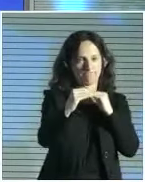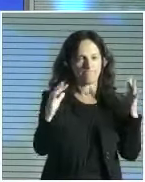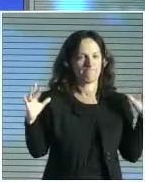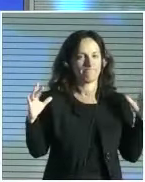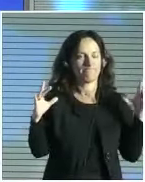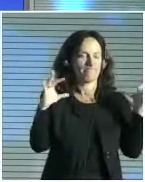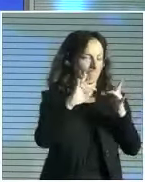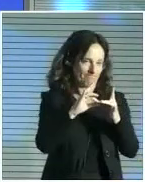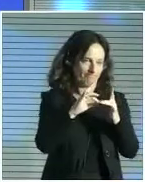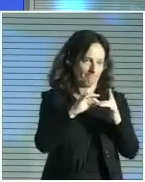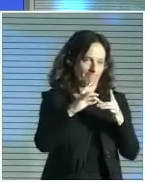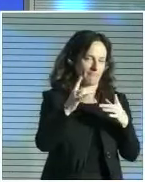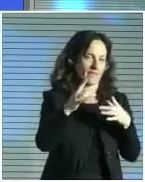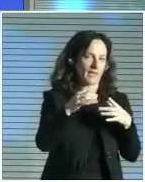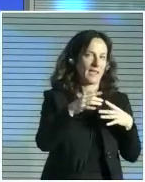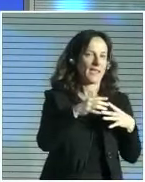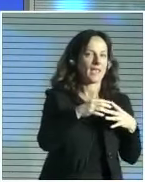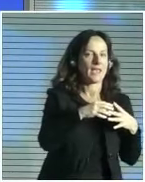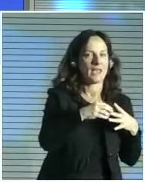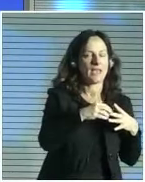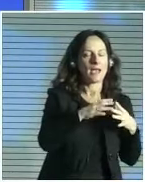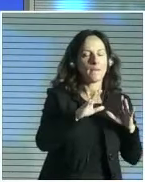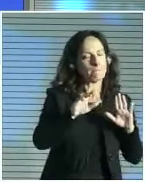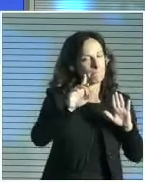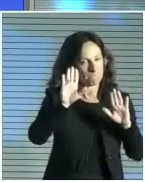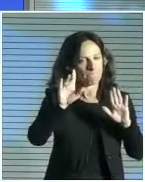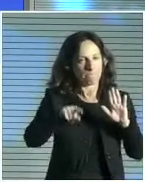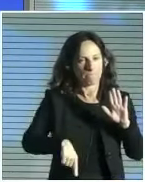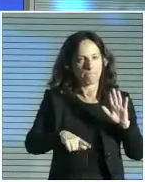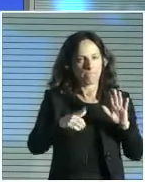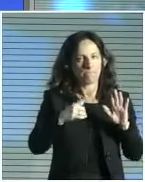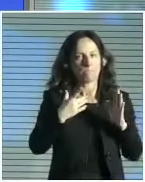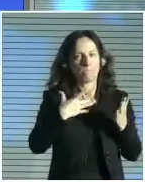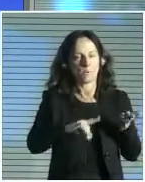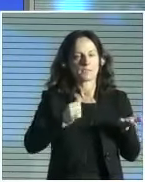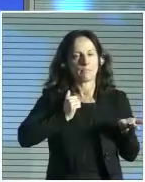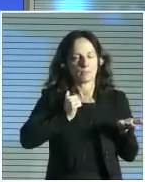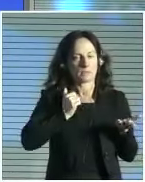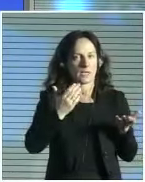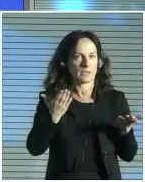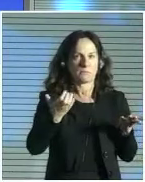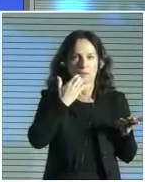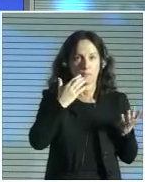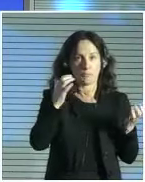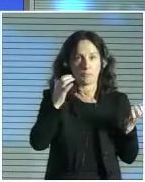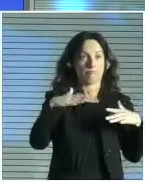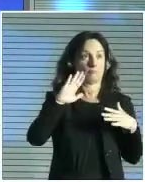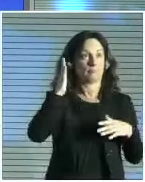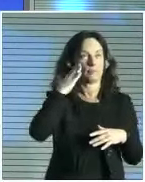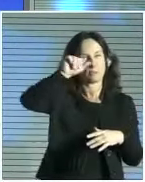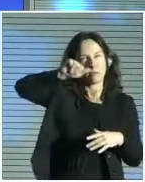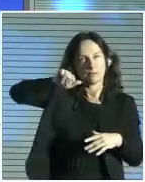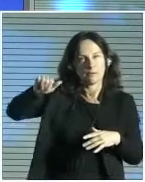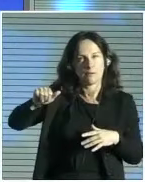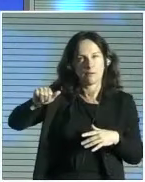benefit from joining a summit like that, because you get over here reconfirmation for some of the doubts you have, and you can